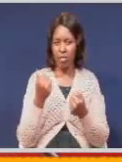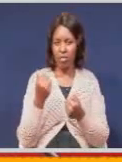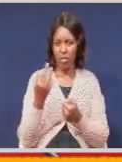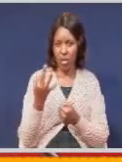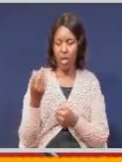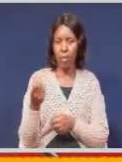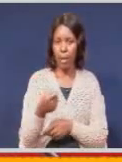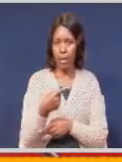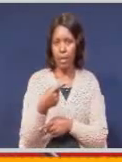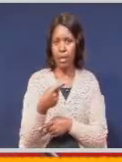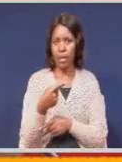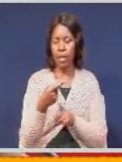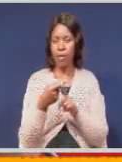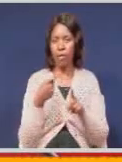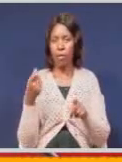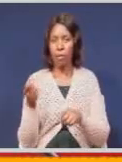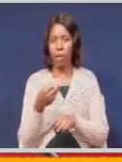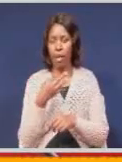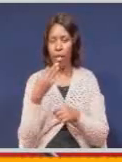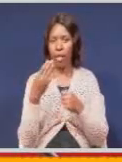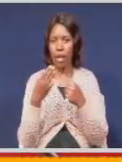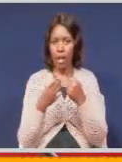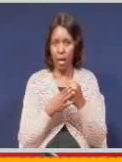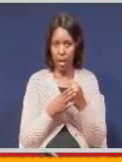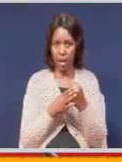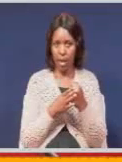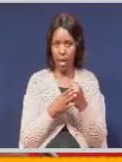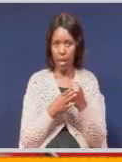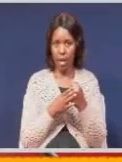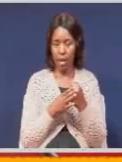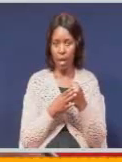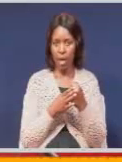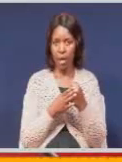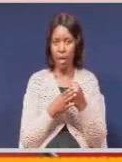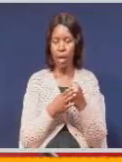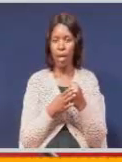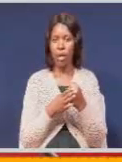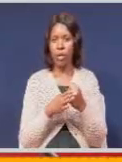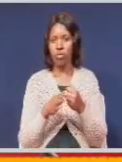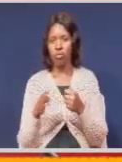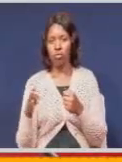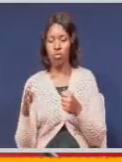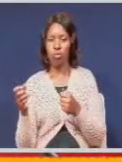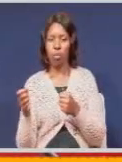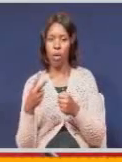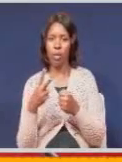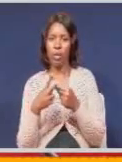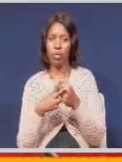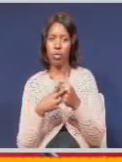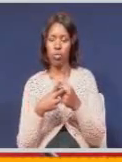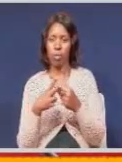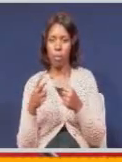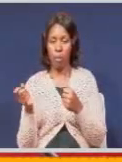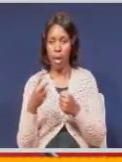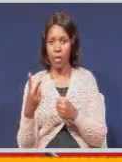3 months, from the month of September to around February. I don't know, with the